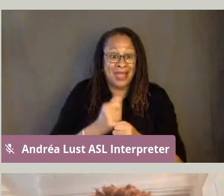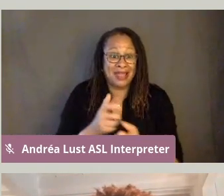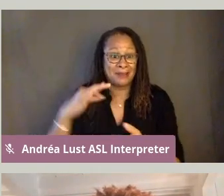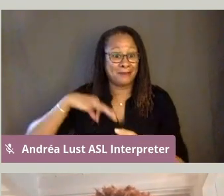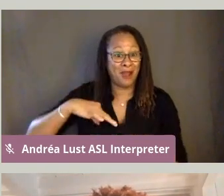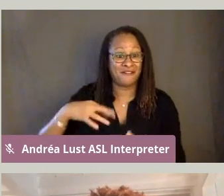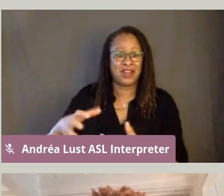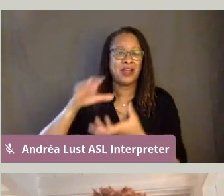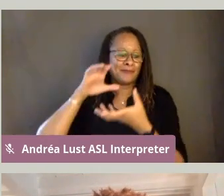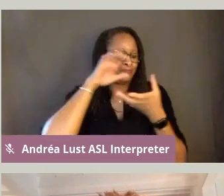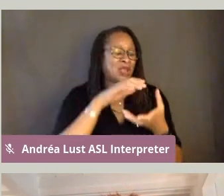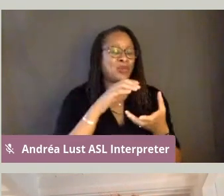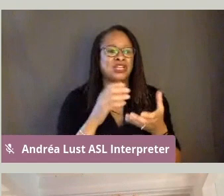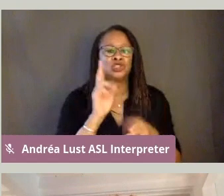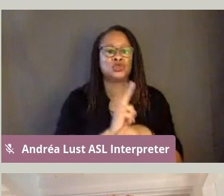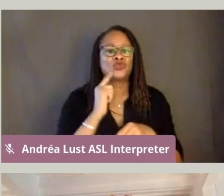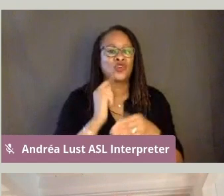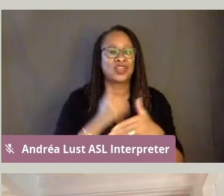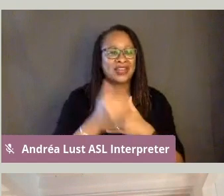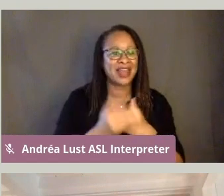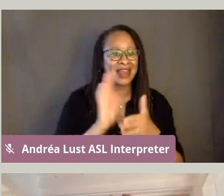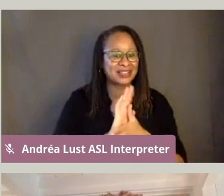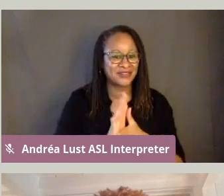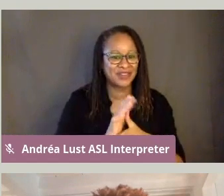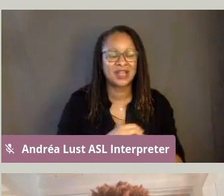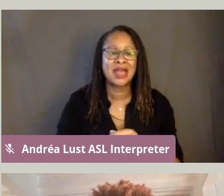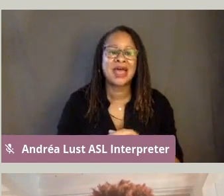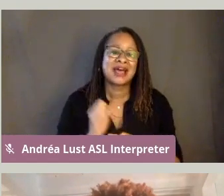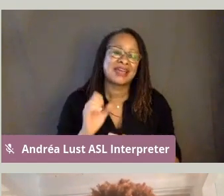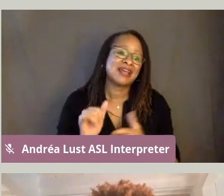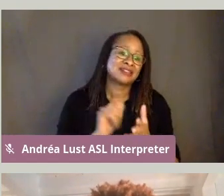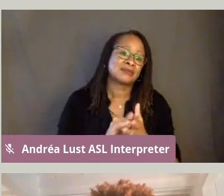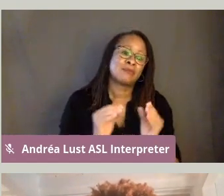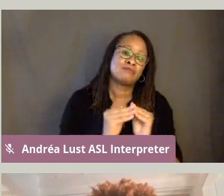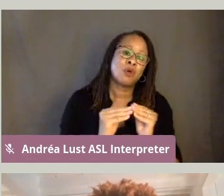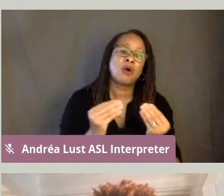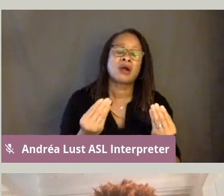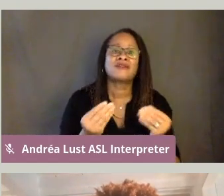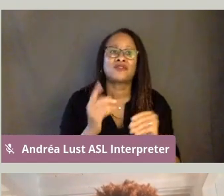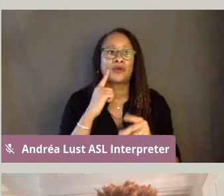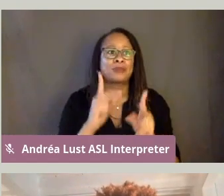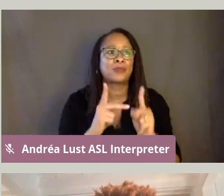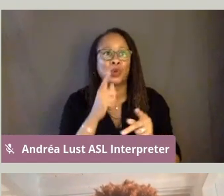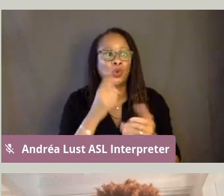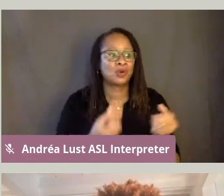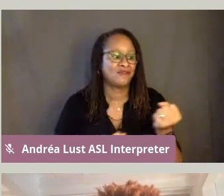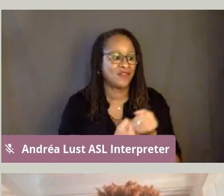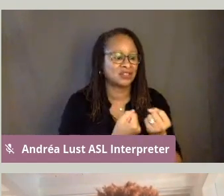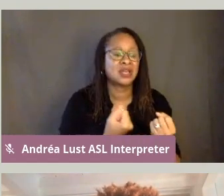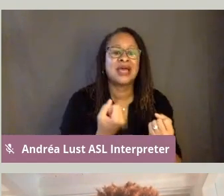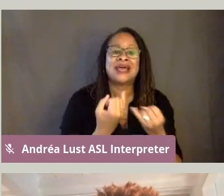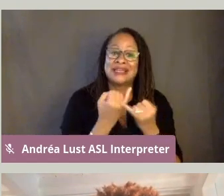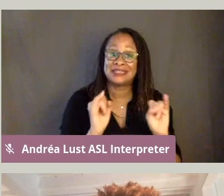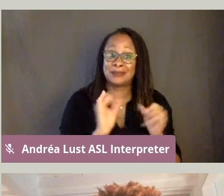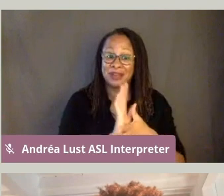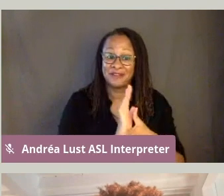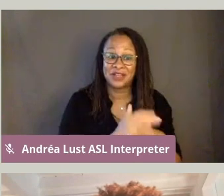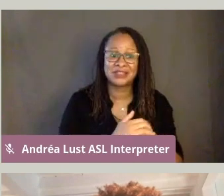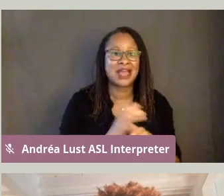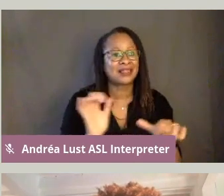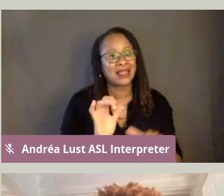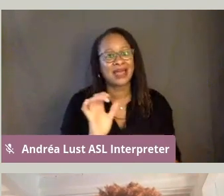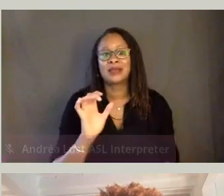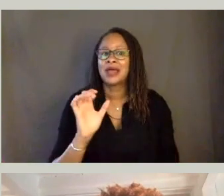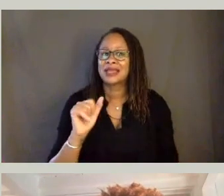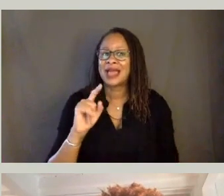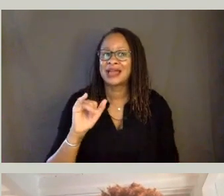I definitely hear a lot, especially those who are drawn to funding independent films and intentionally doing a program like Catalyst, where there is going to be risk. And